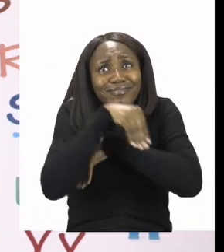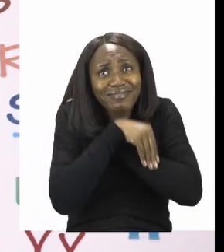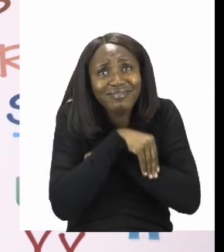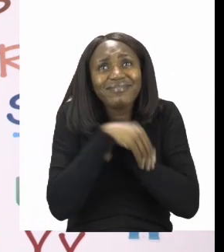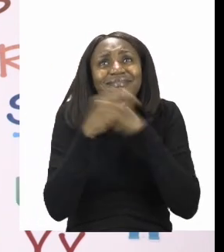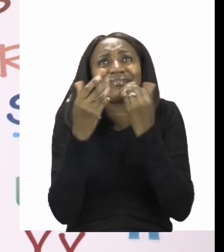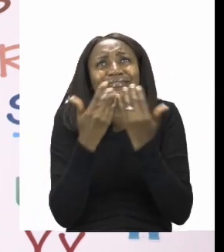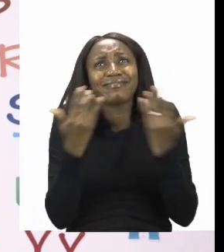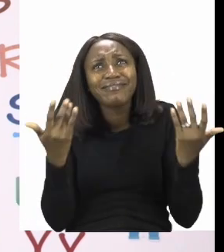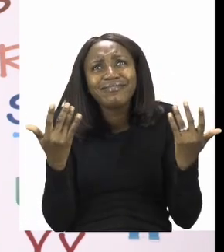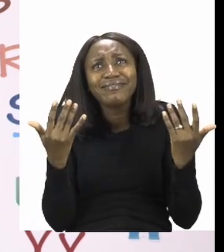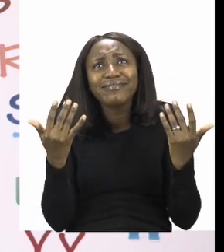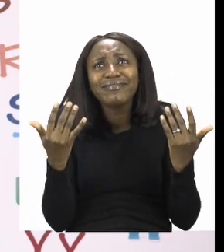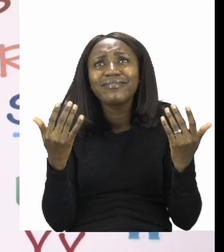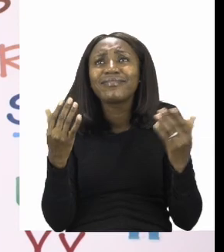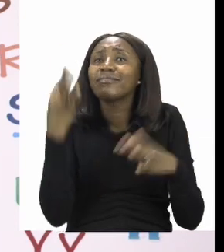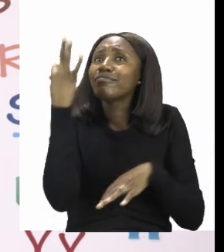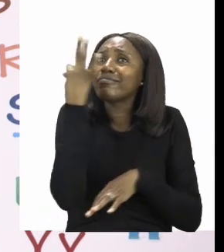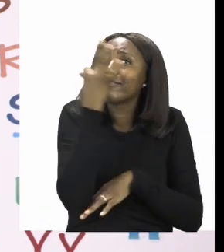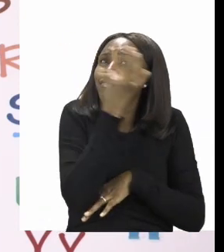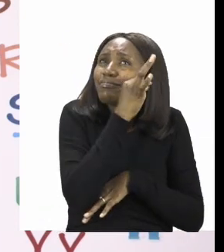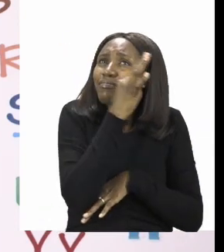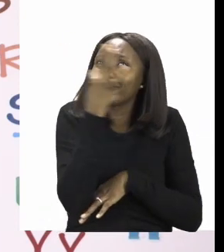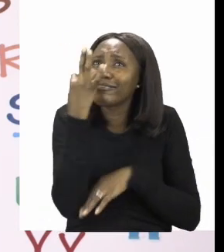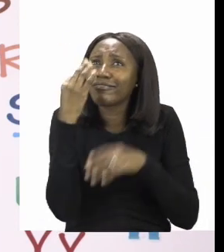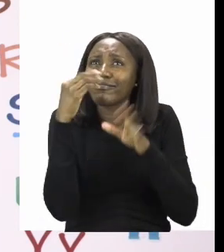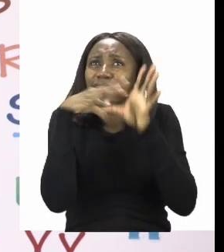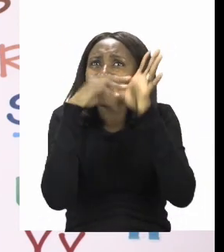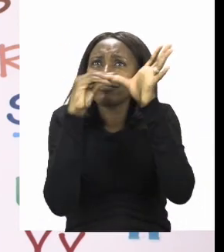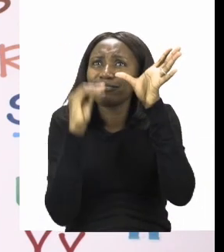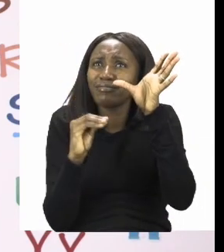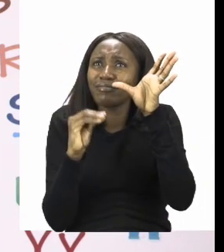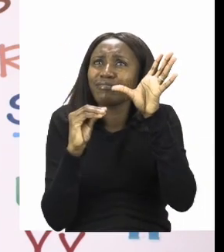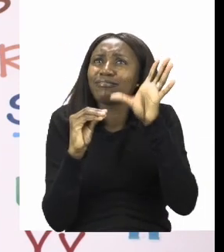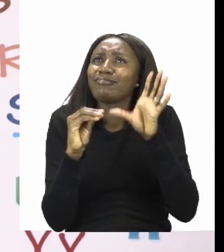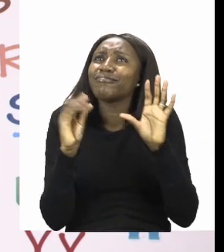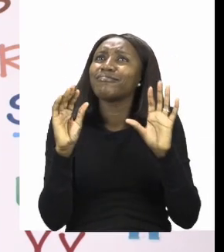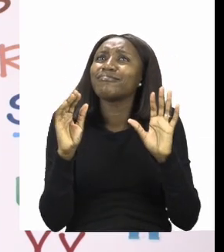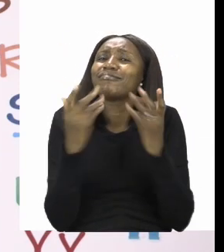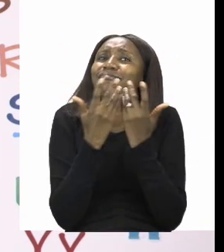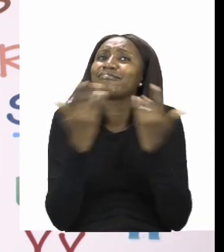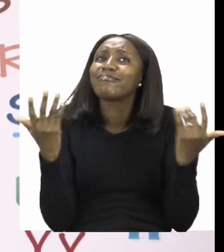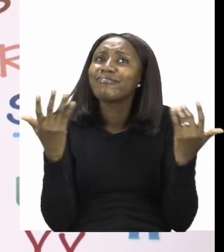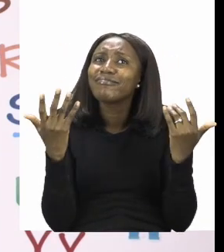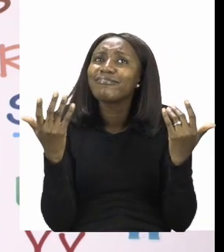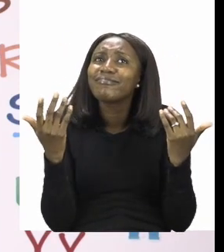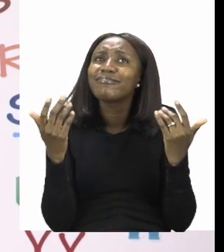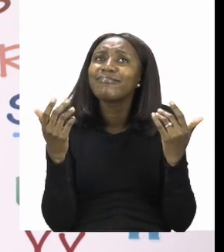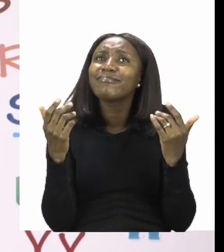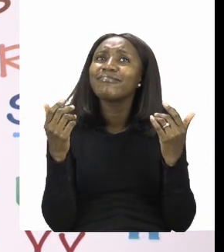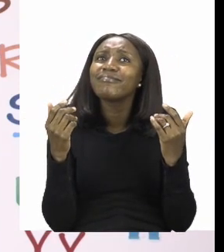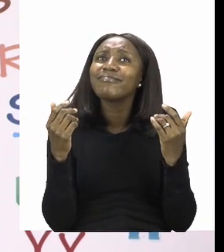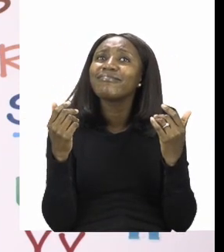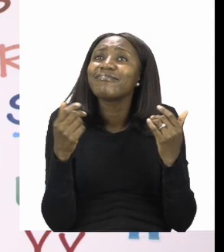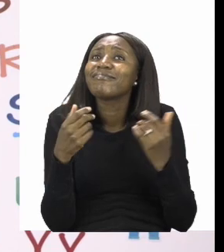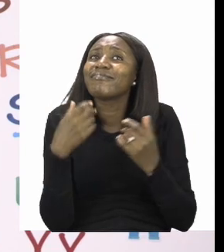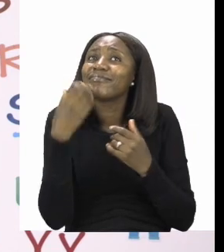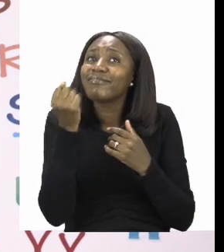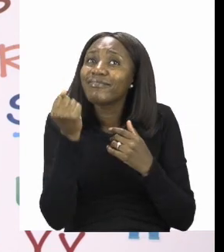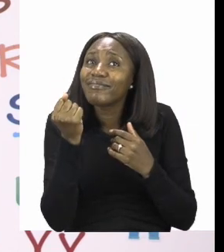Then we have a green 4-leaf clover. We have a green